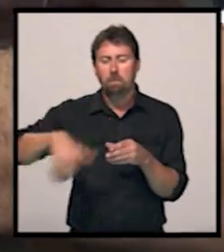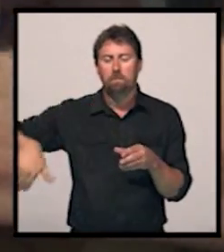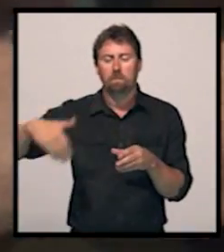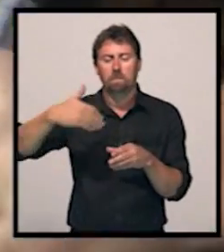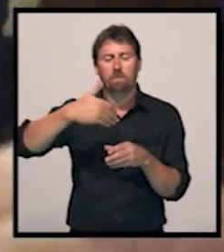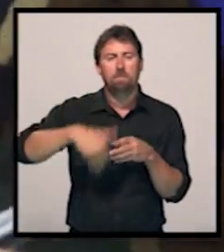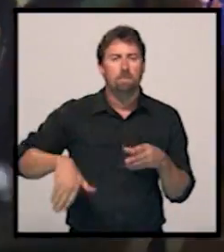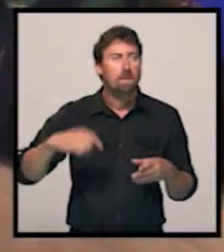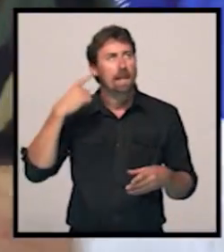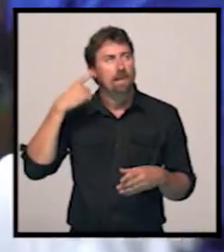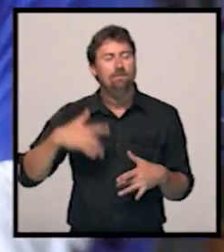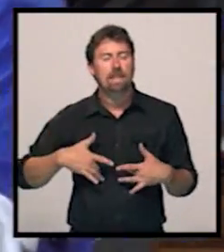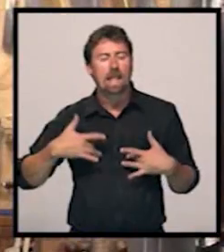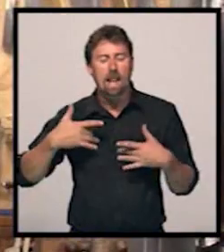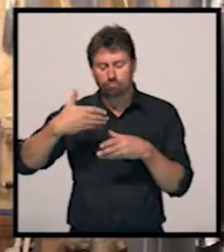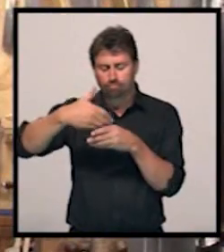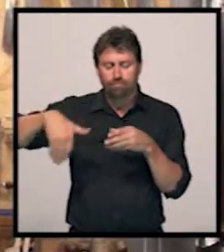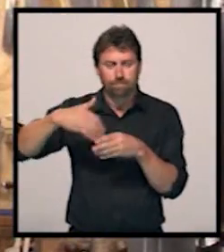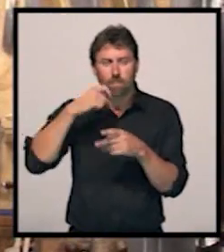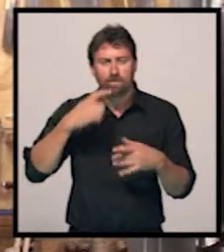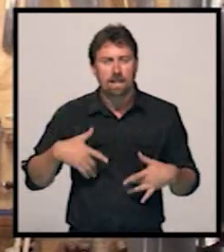You can hear that cutting through. A